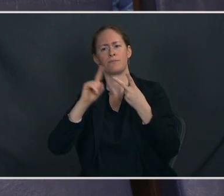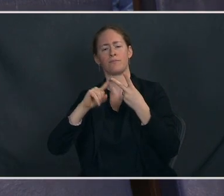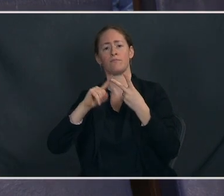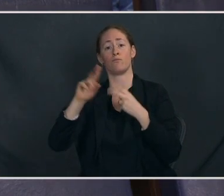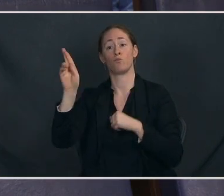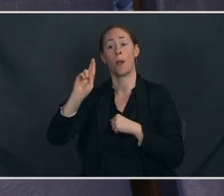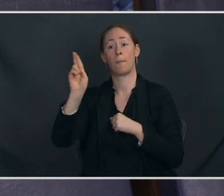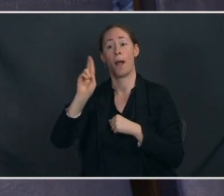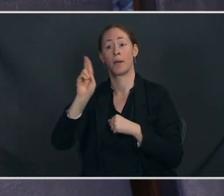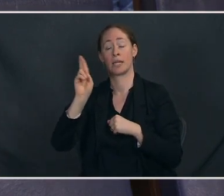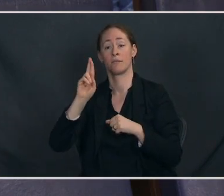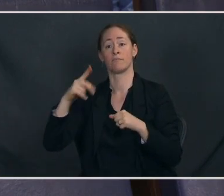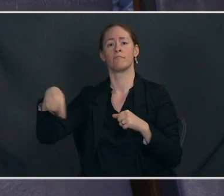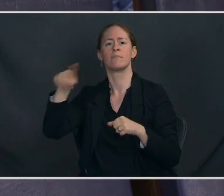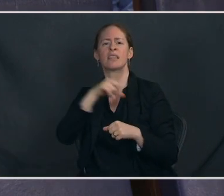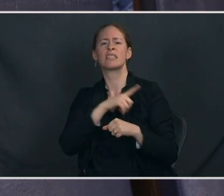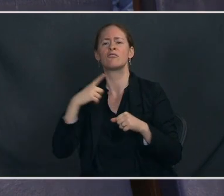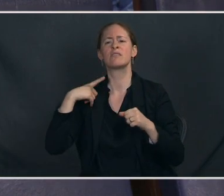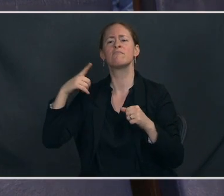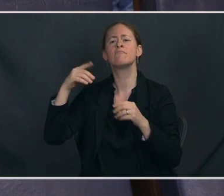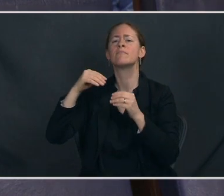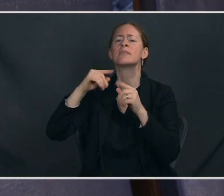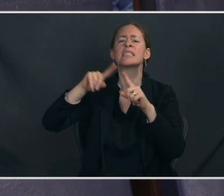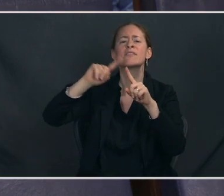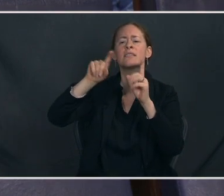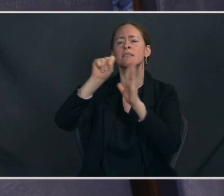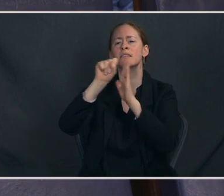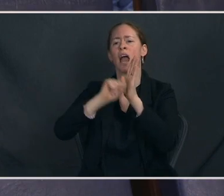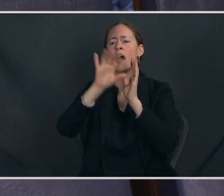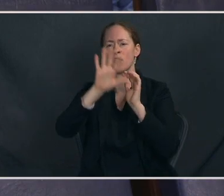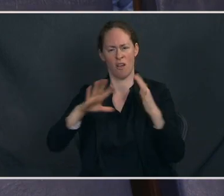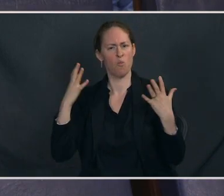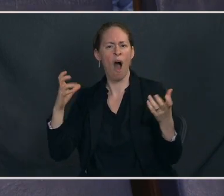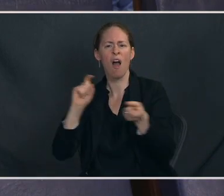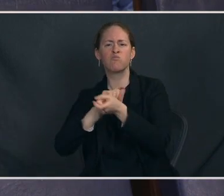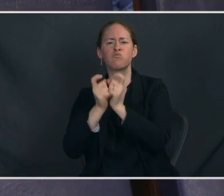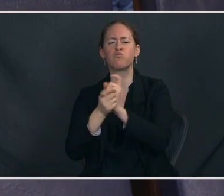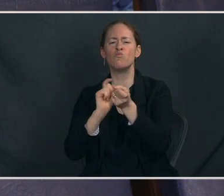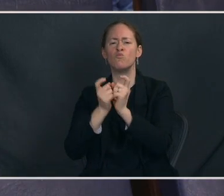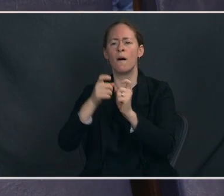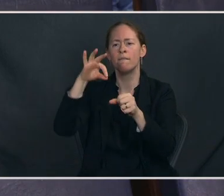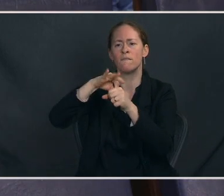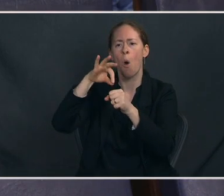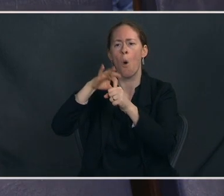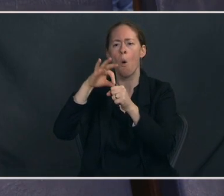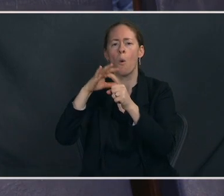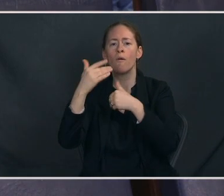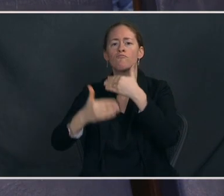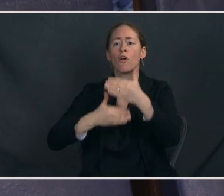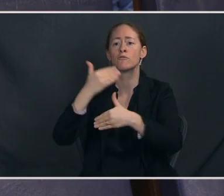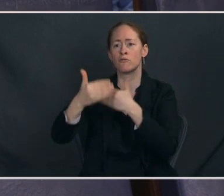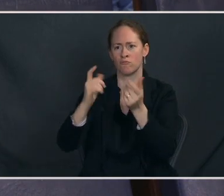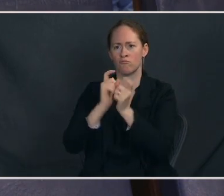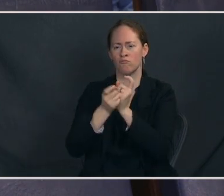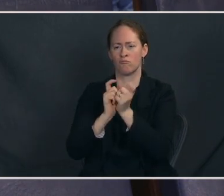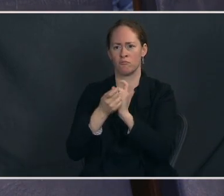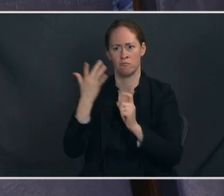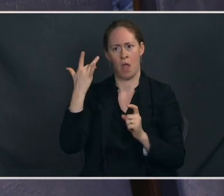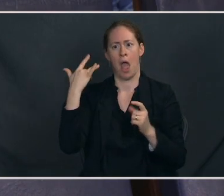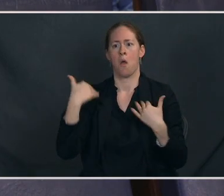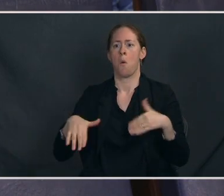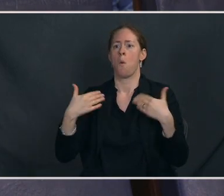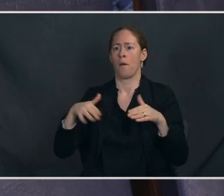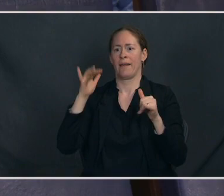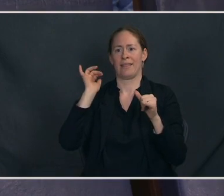back some of the voting procedures from the last election. We know that that's centered in some of those swing states and largely black and